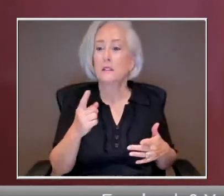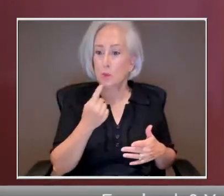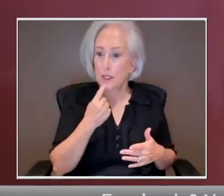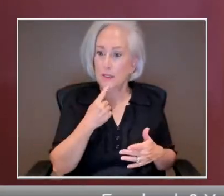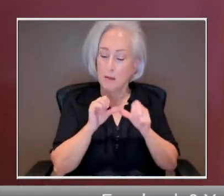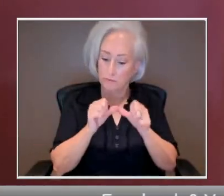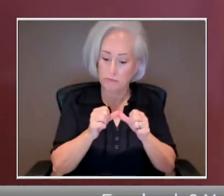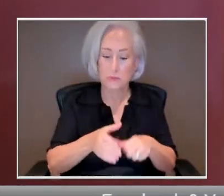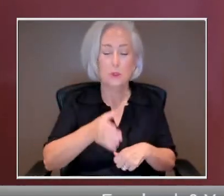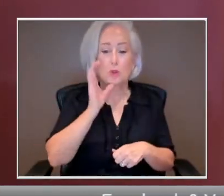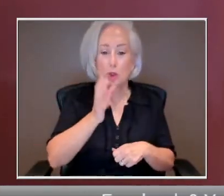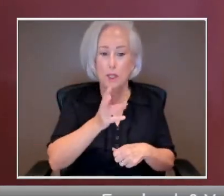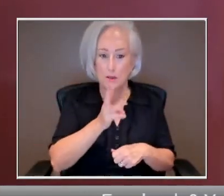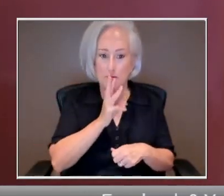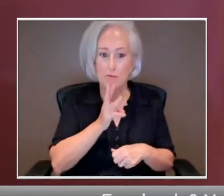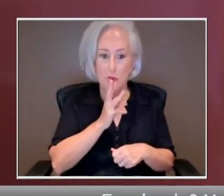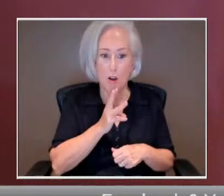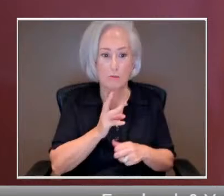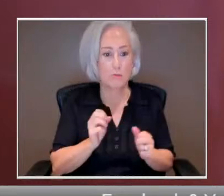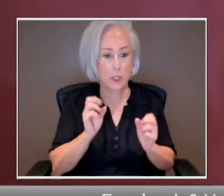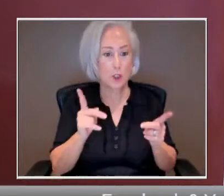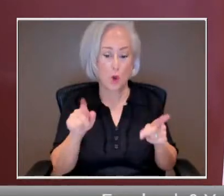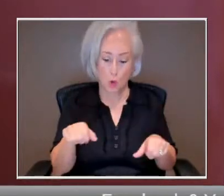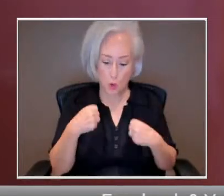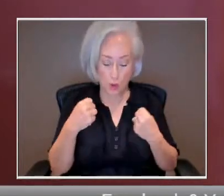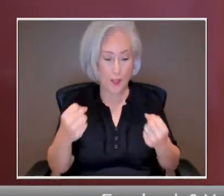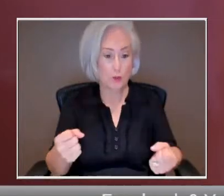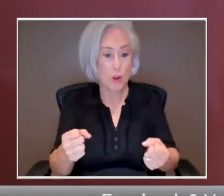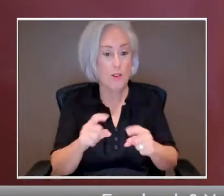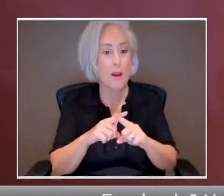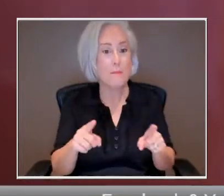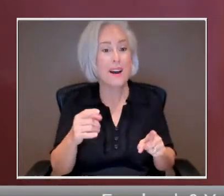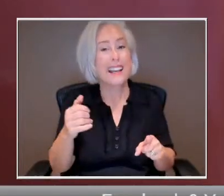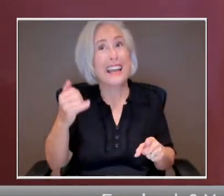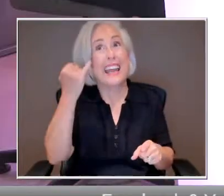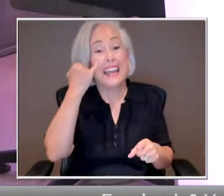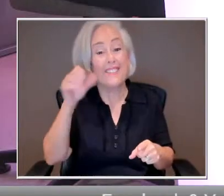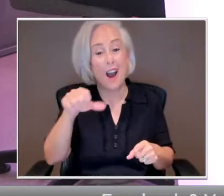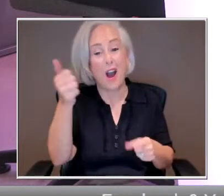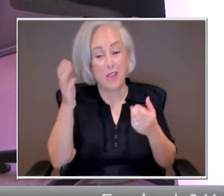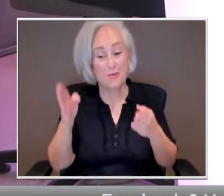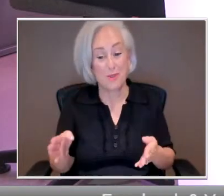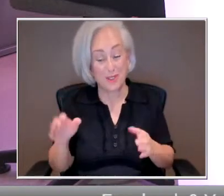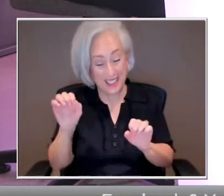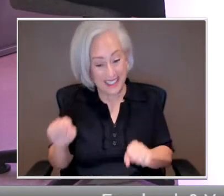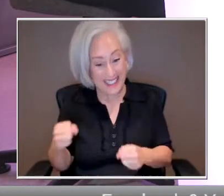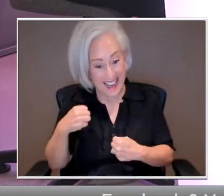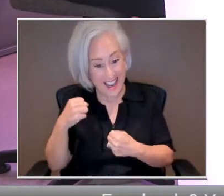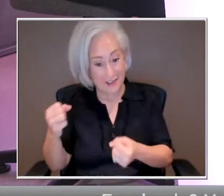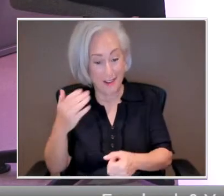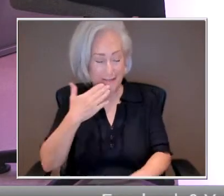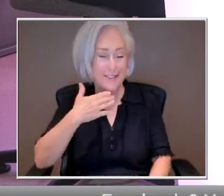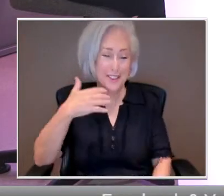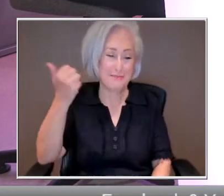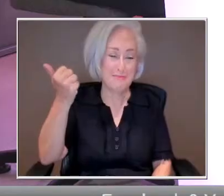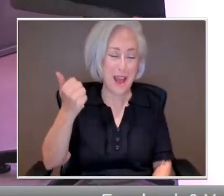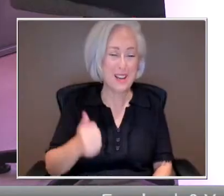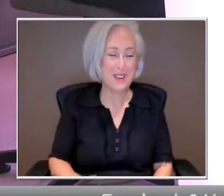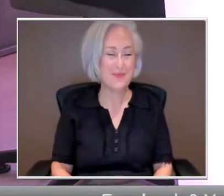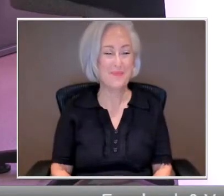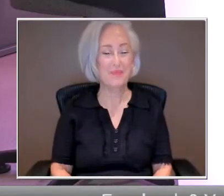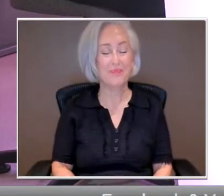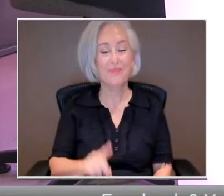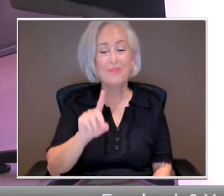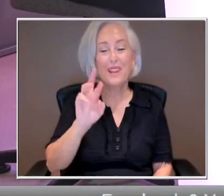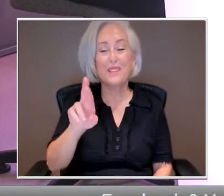doing okay, it's not unreasonable to drive. But obviously, if there is somebody else to drive, it's better. Yes. We're glad you made it. Thank you. goodness. Dr. Soma, how do